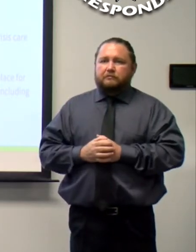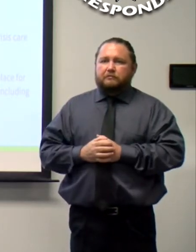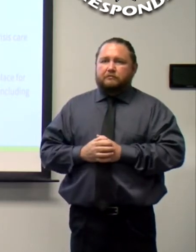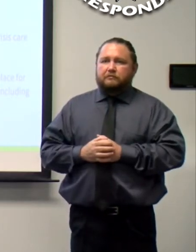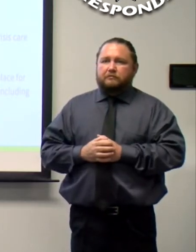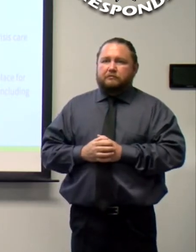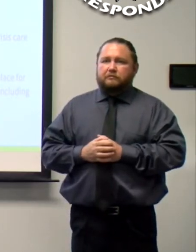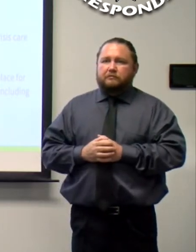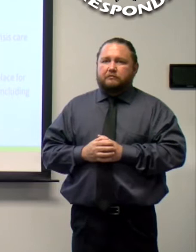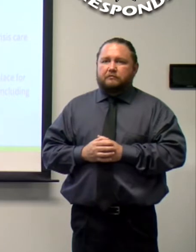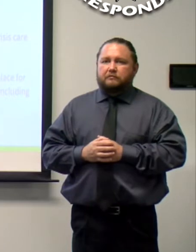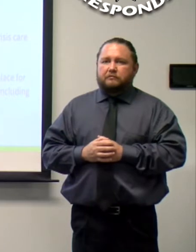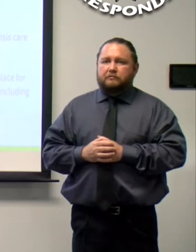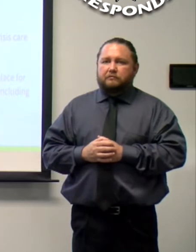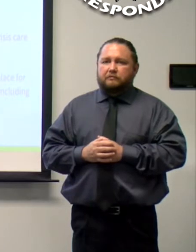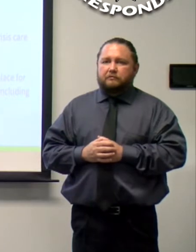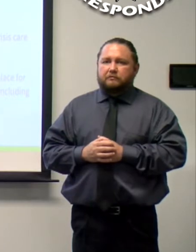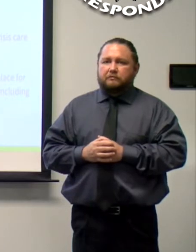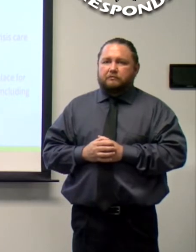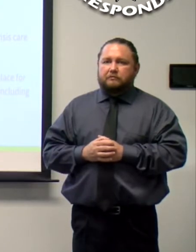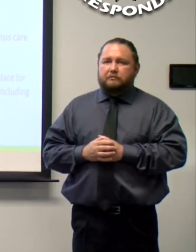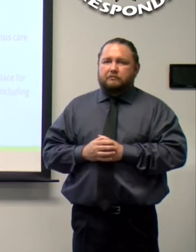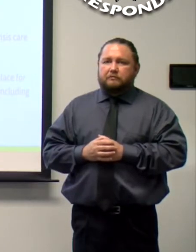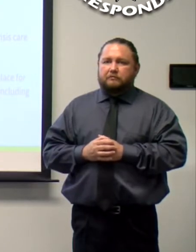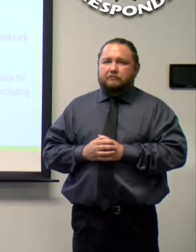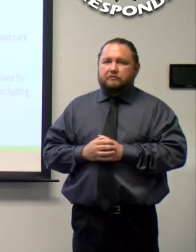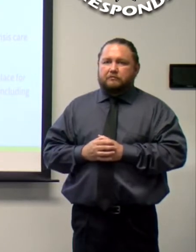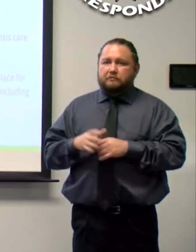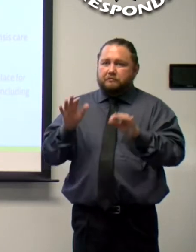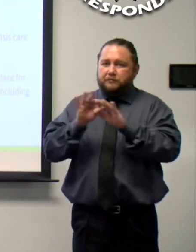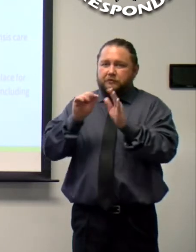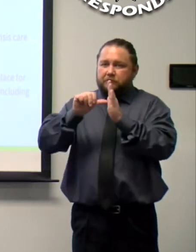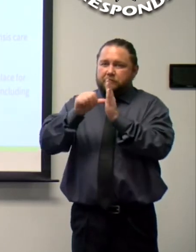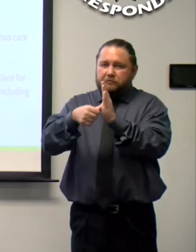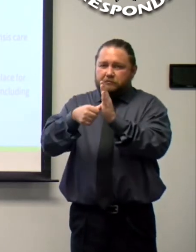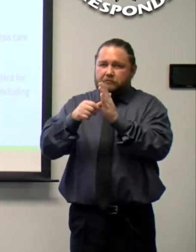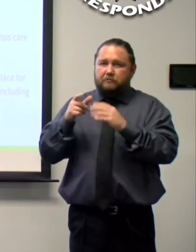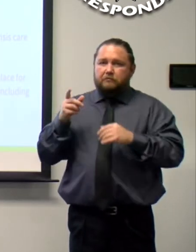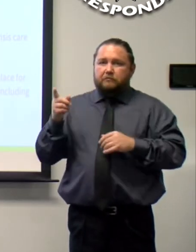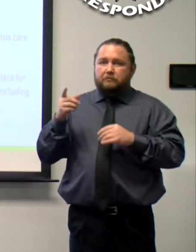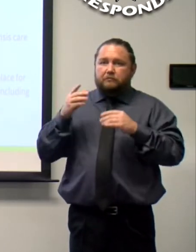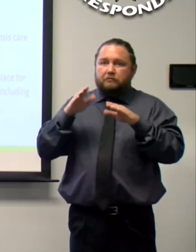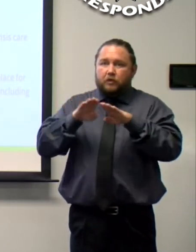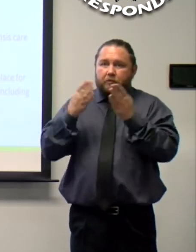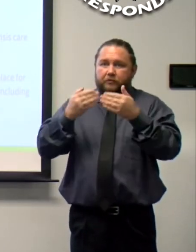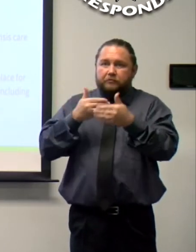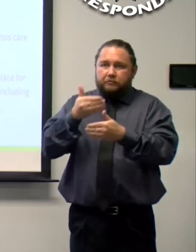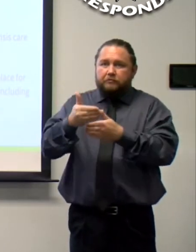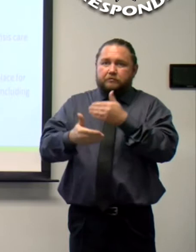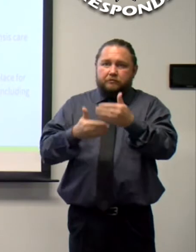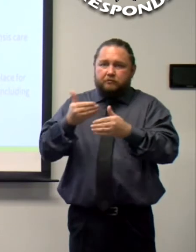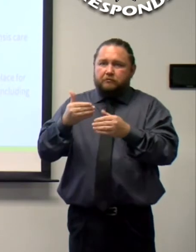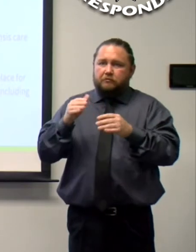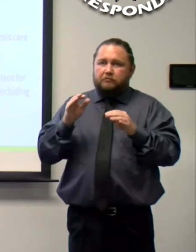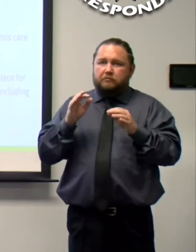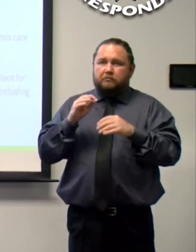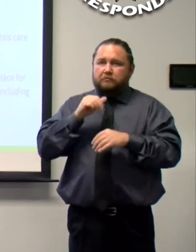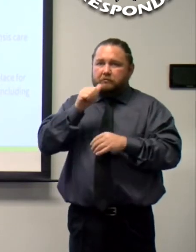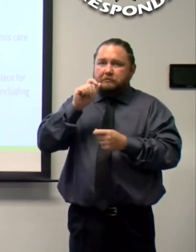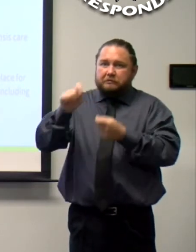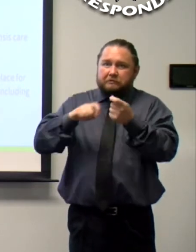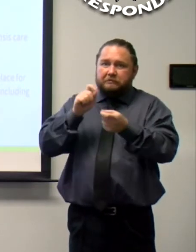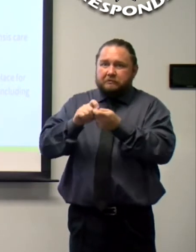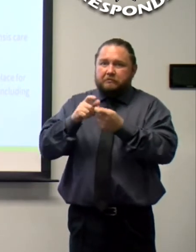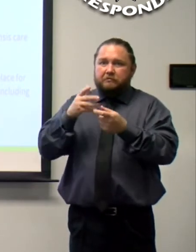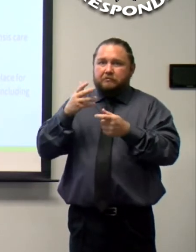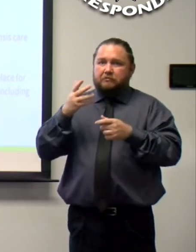orders. The governor is the one who's determining when, for example, a restaurant can open now to outdoor seating but can't